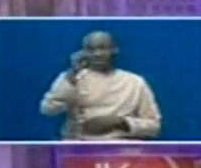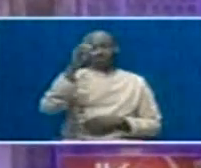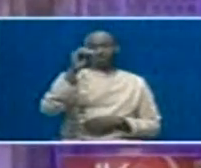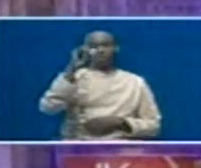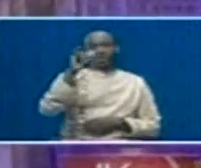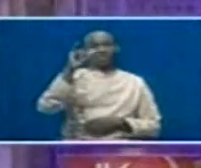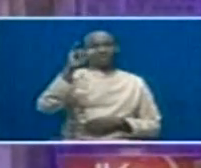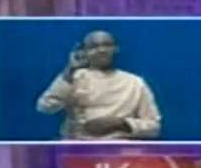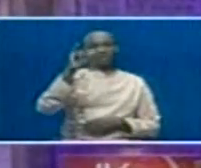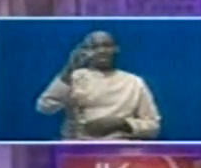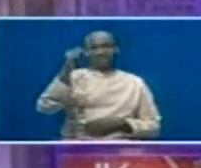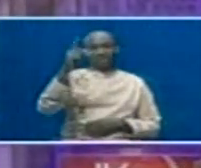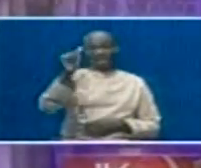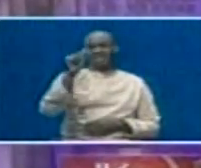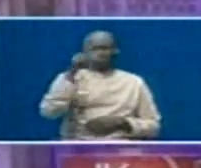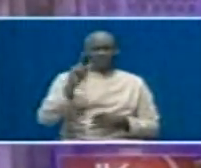they were neck and neck.